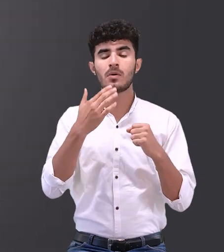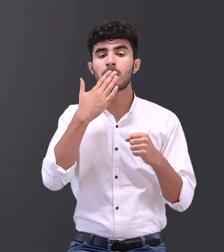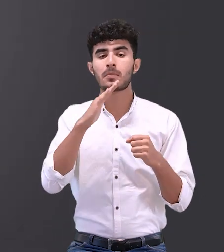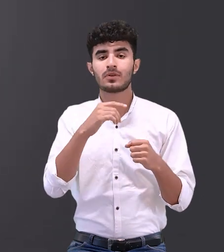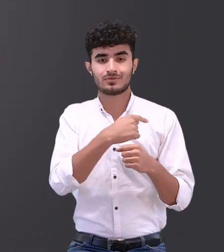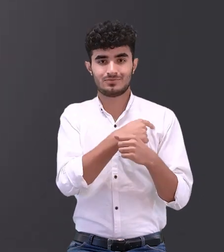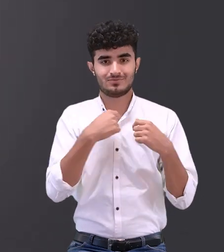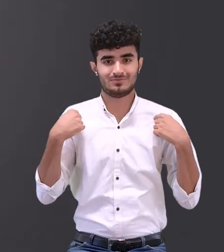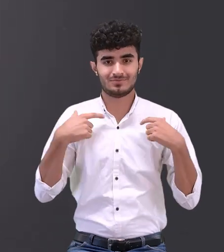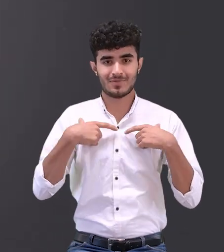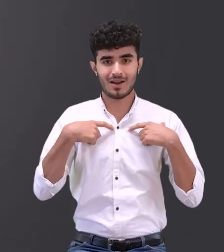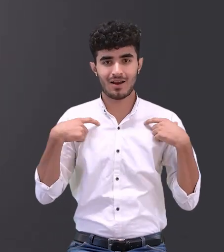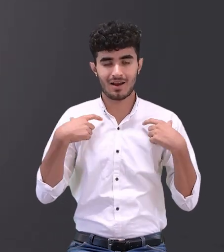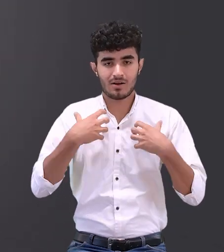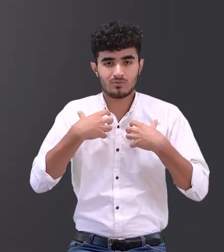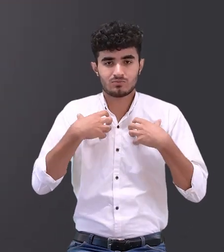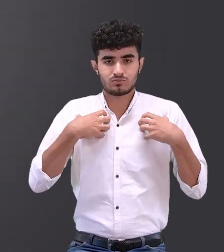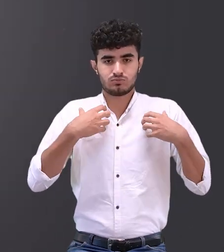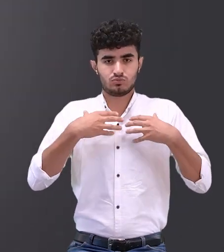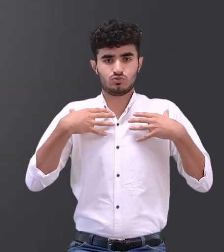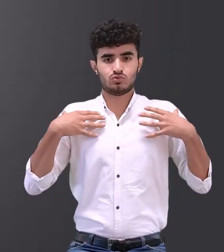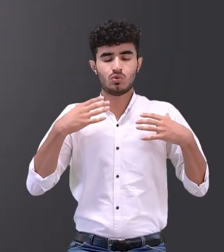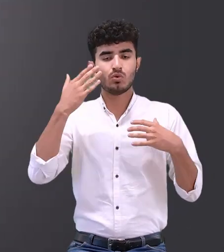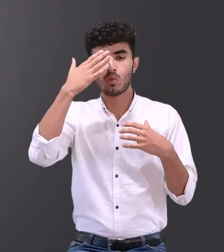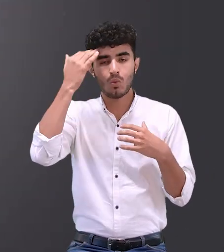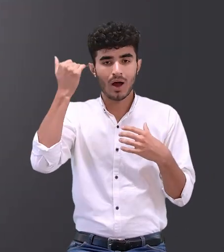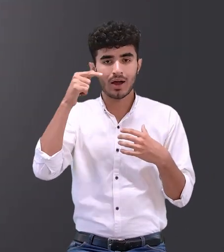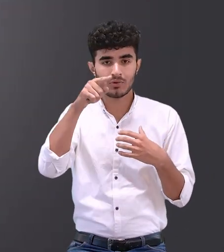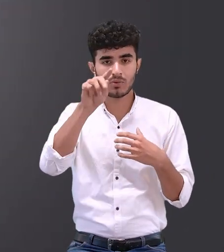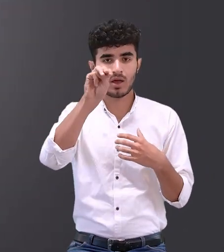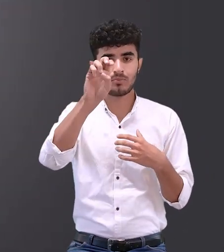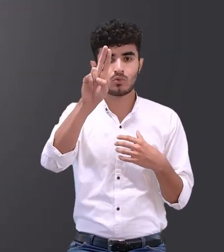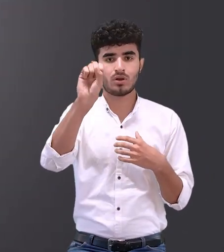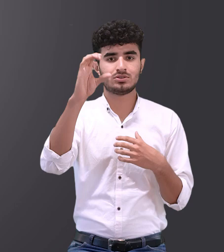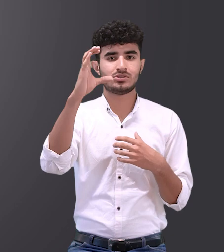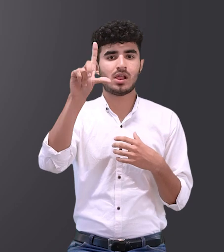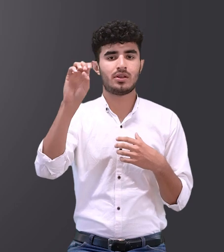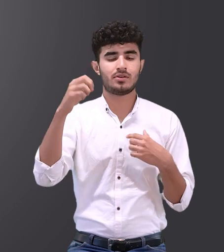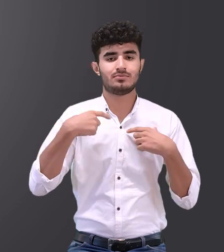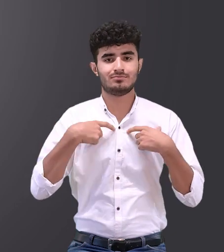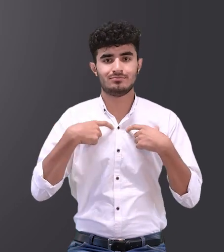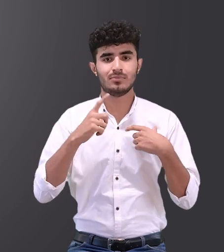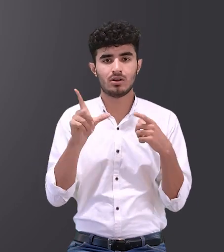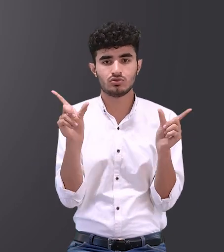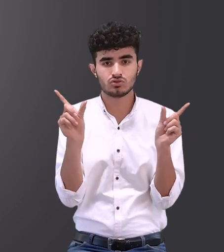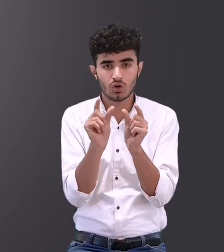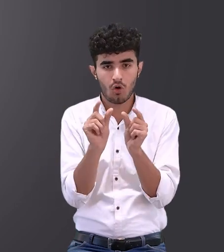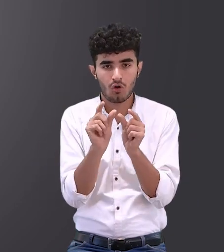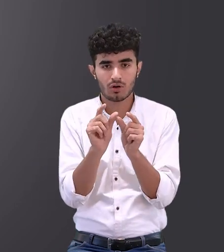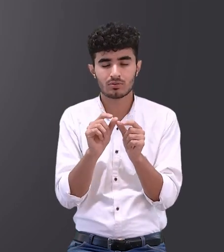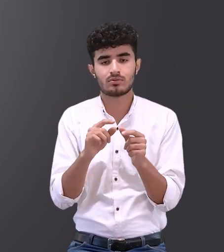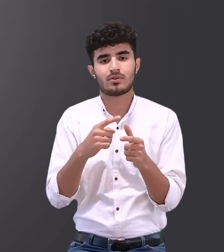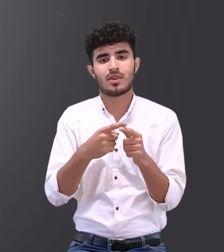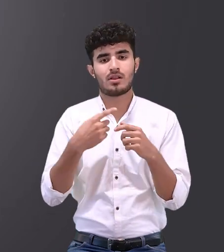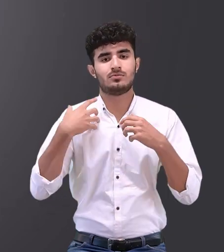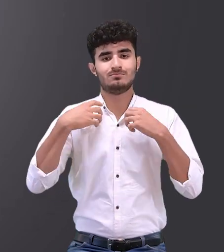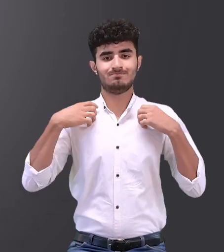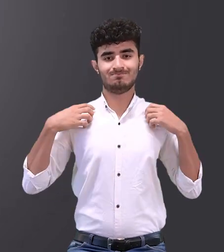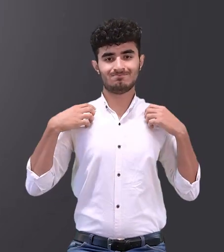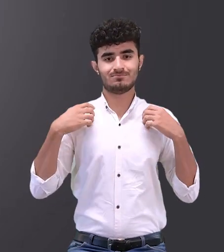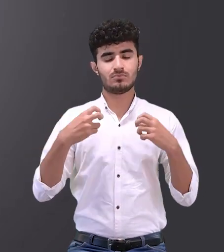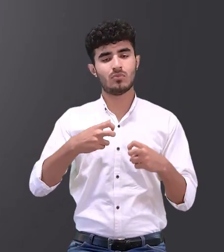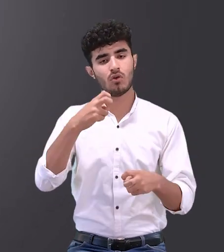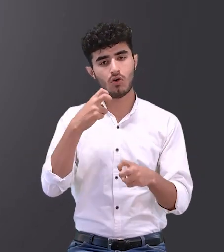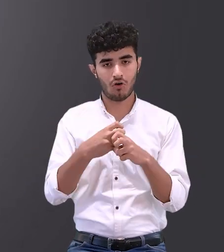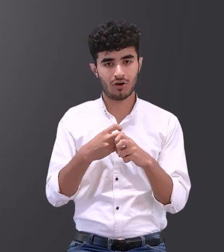muscles over time, as the body adapts, become shorter. And so then you cannot breathe in the same amount of